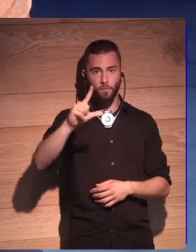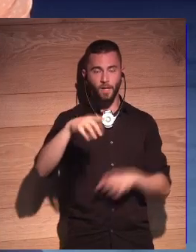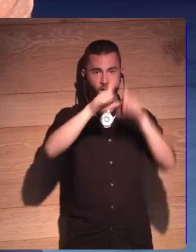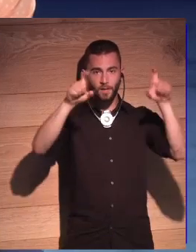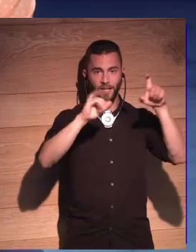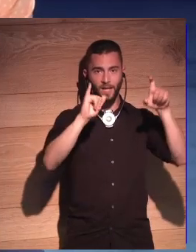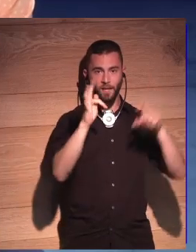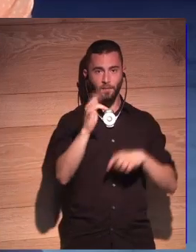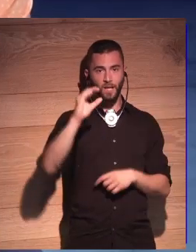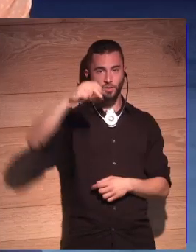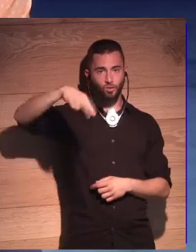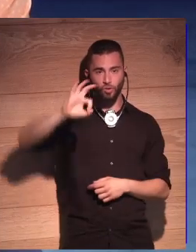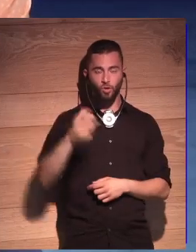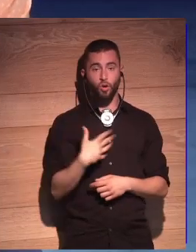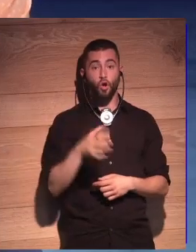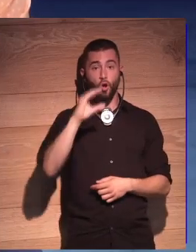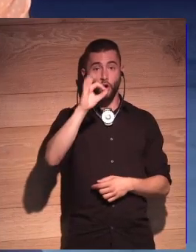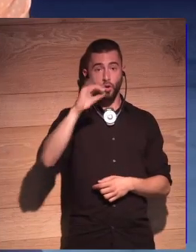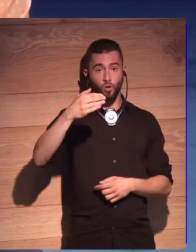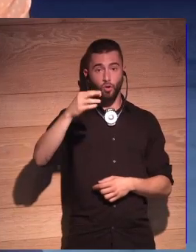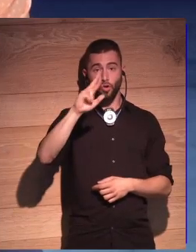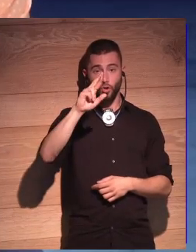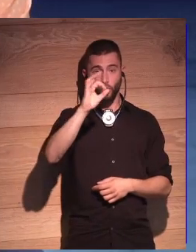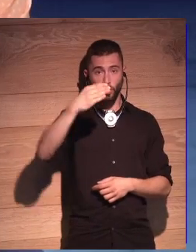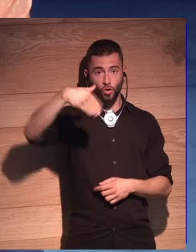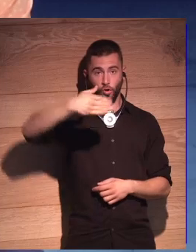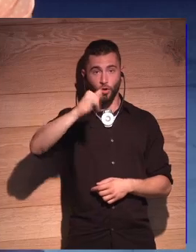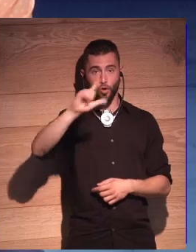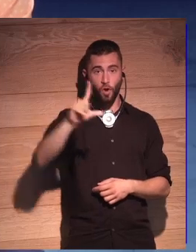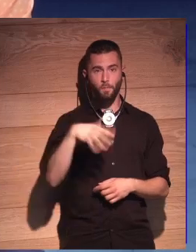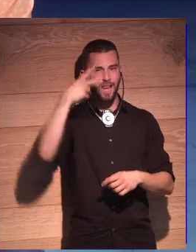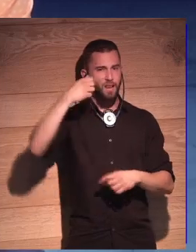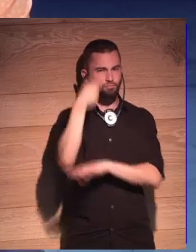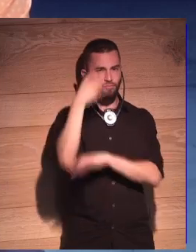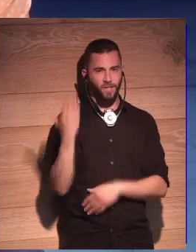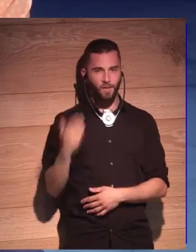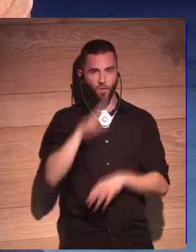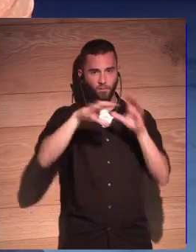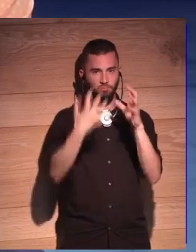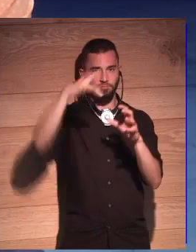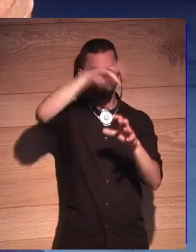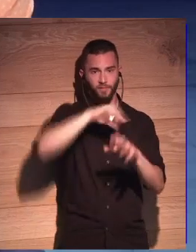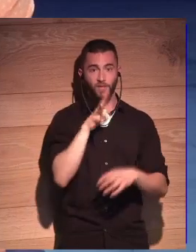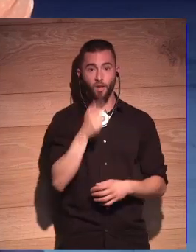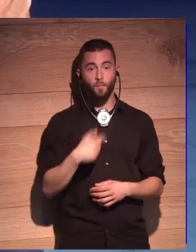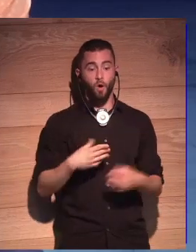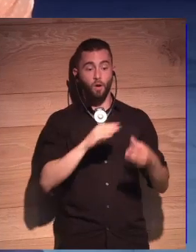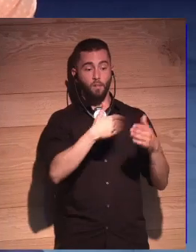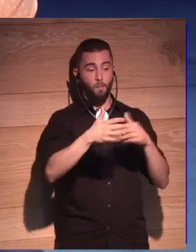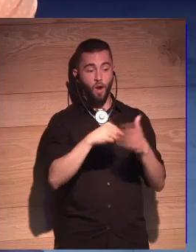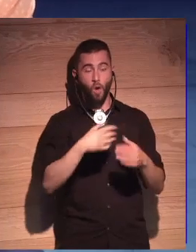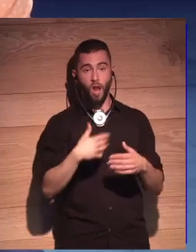our company is Imascono. And Crombill was a total success that we launched at an international level because it gathered